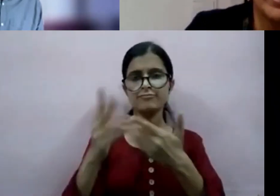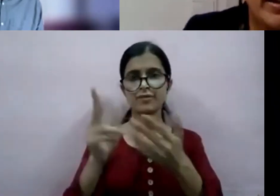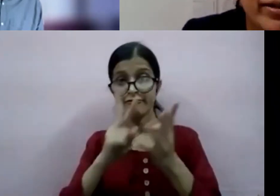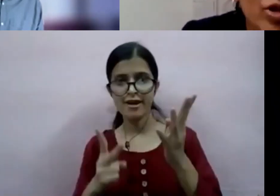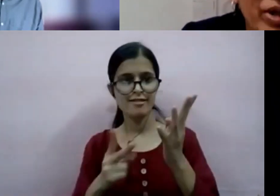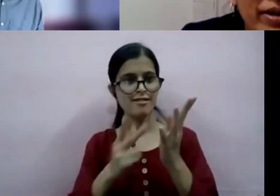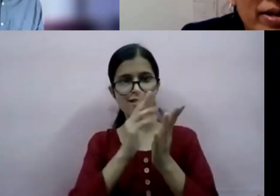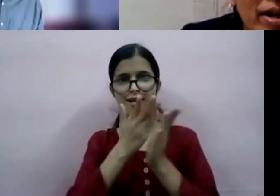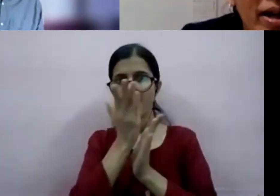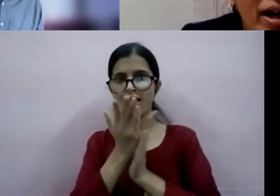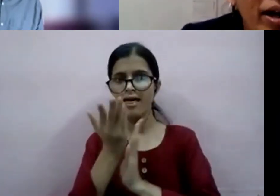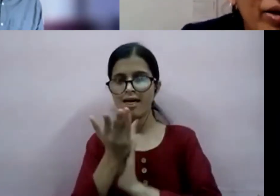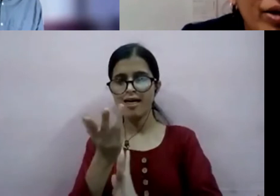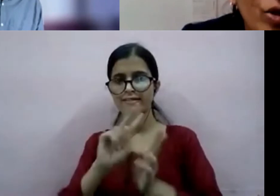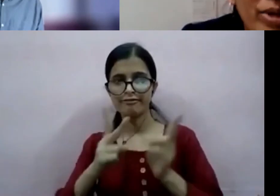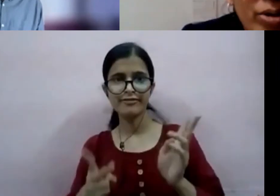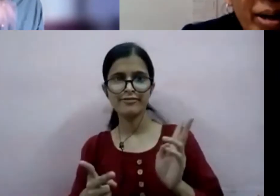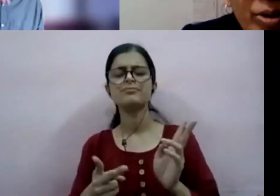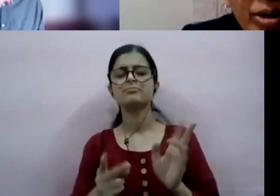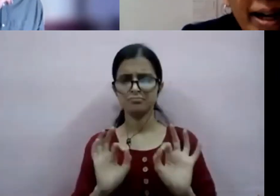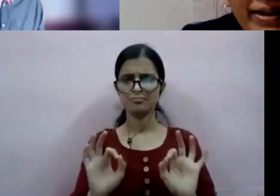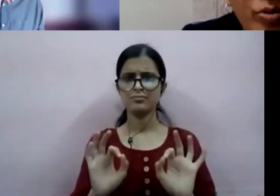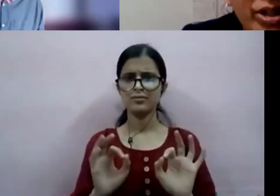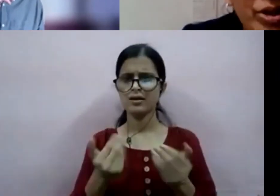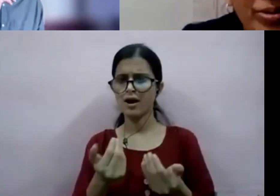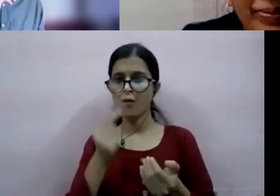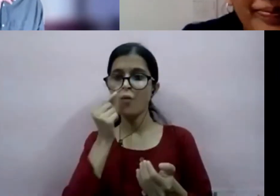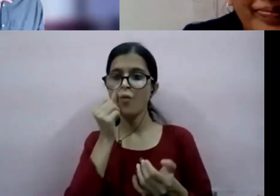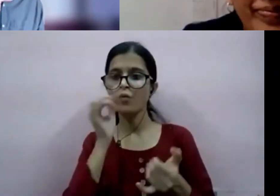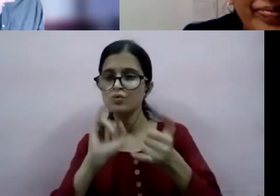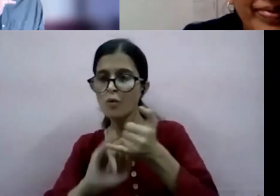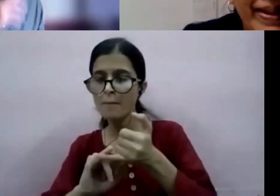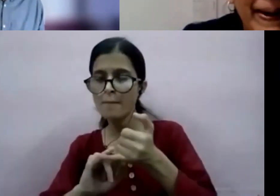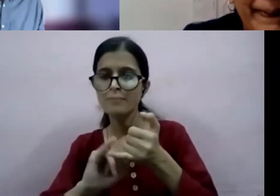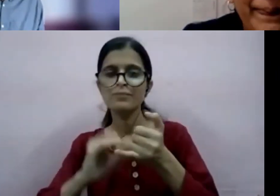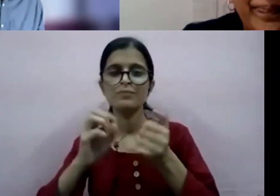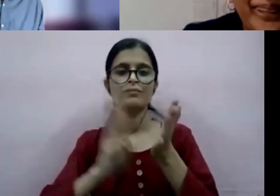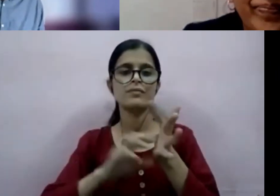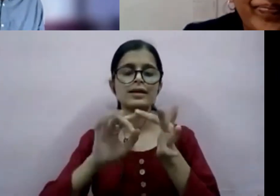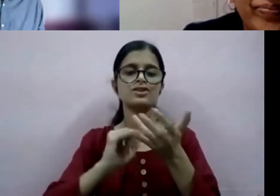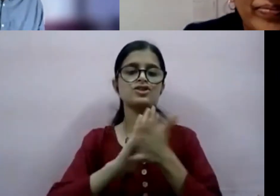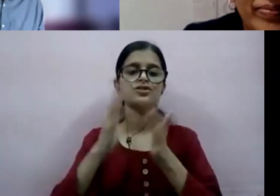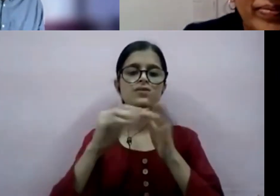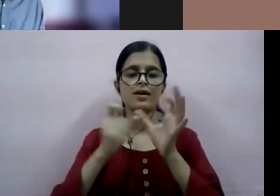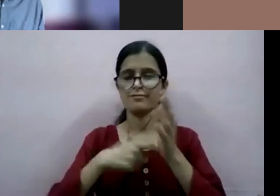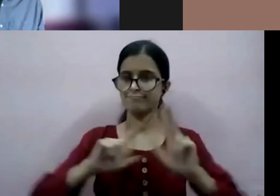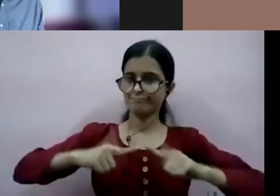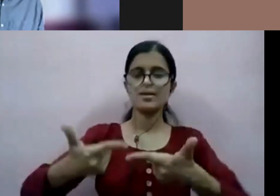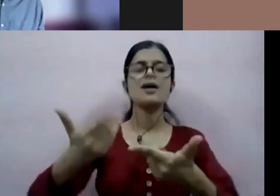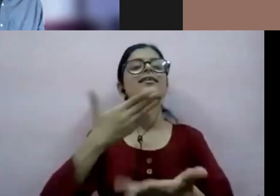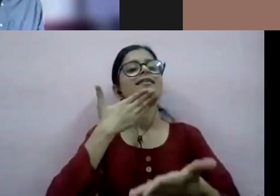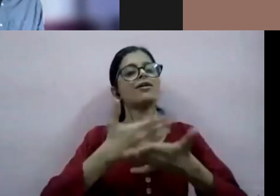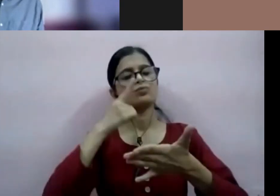as we hear other speakers. Someshwar, I'm going to hand this over to you. Yeah, thank you so much, Shilpa,